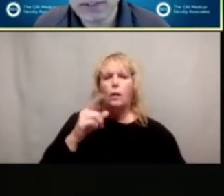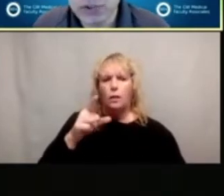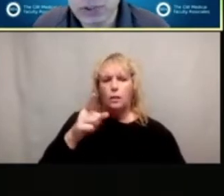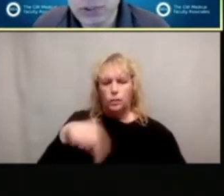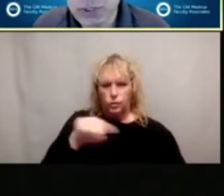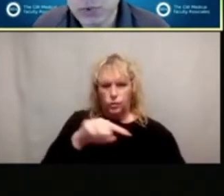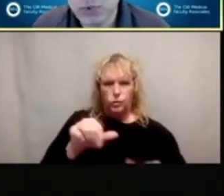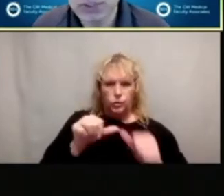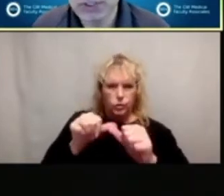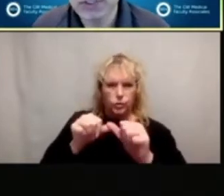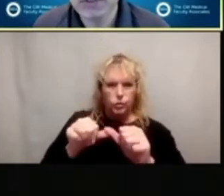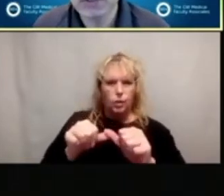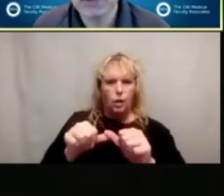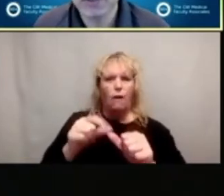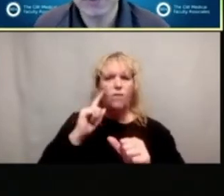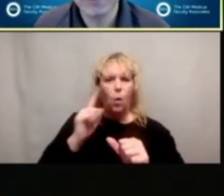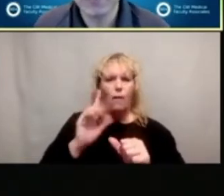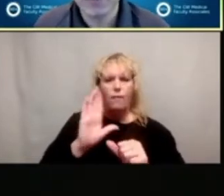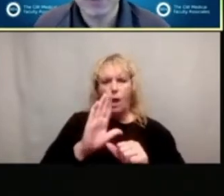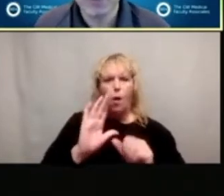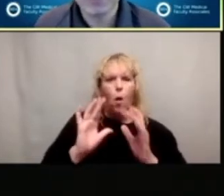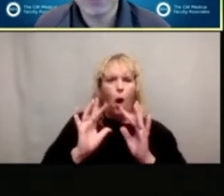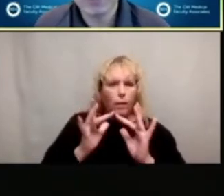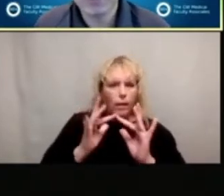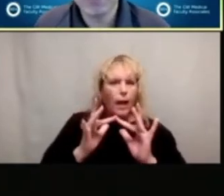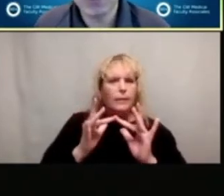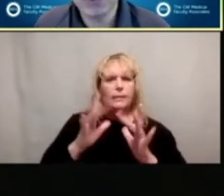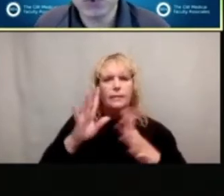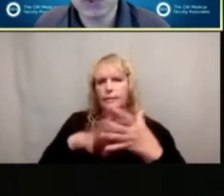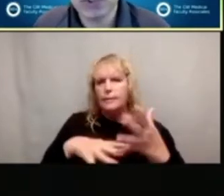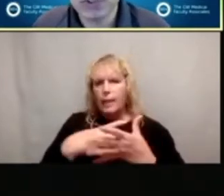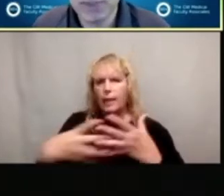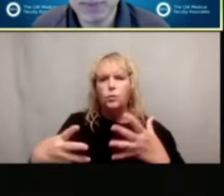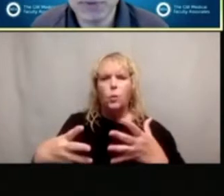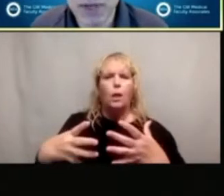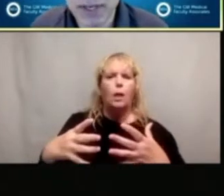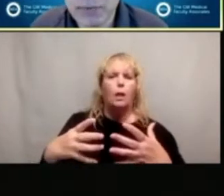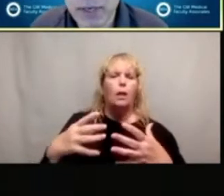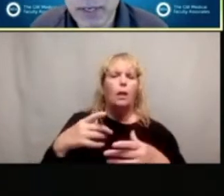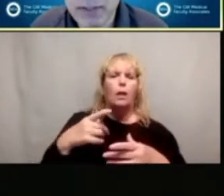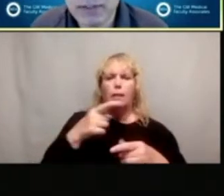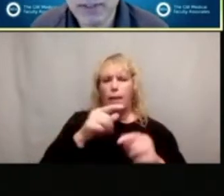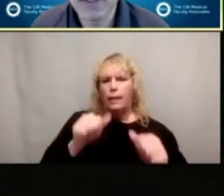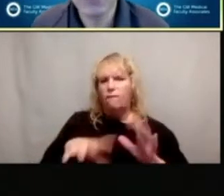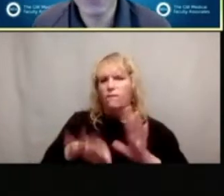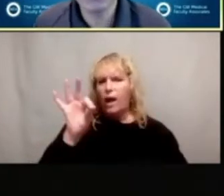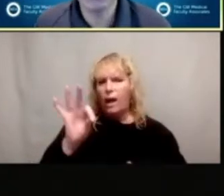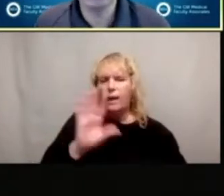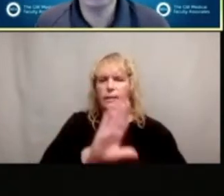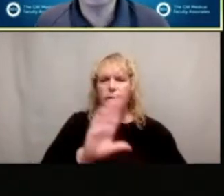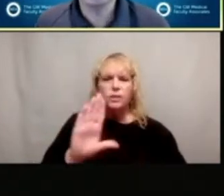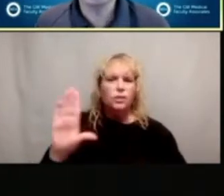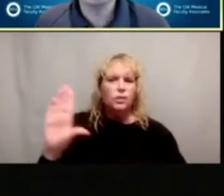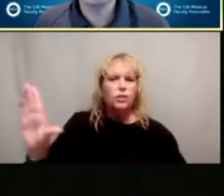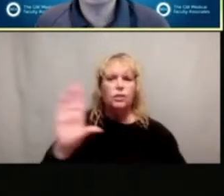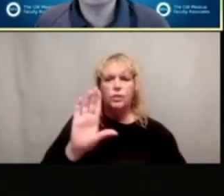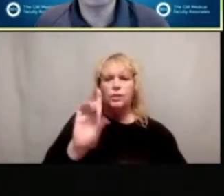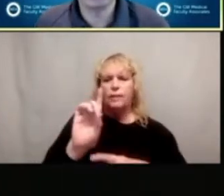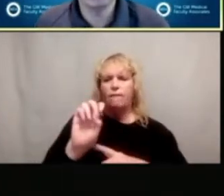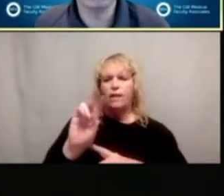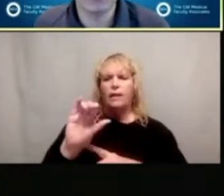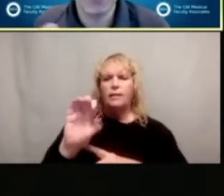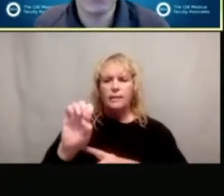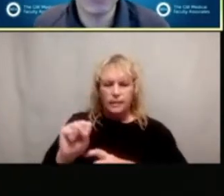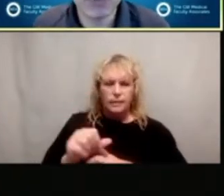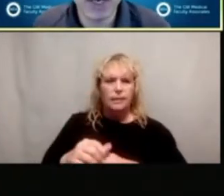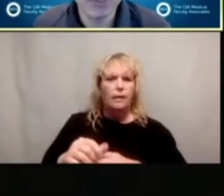online scheduling resources, telling them about resources to be able to find devices. And then you have to keep